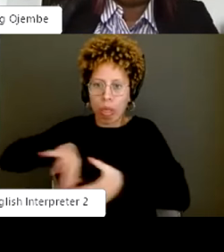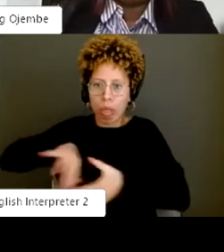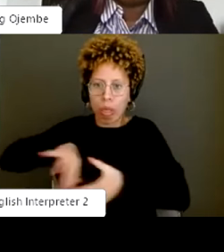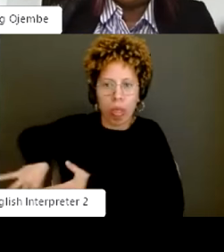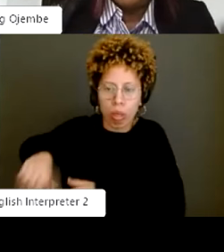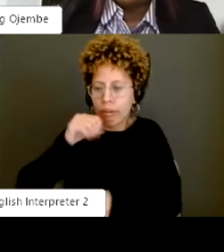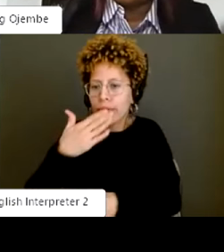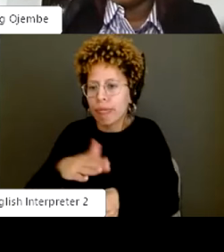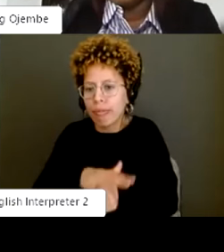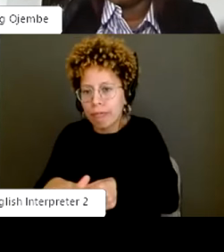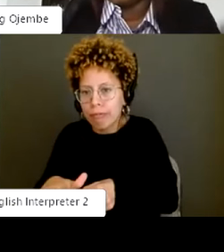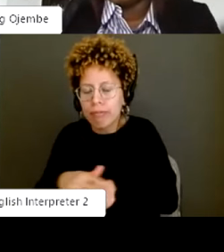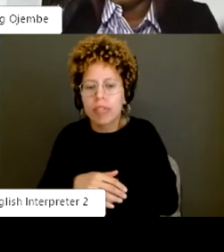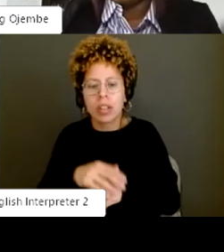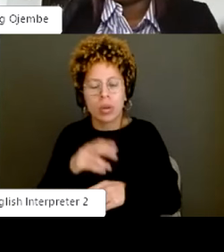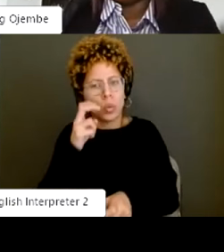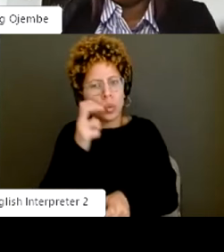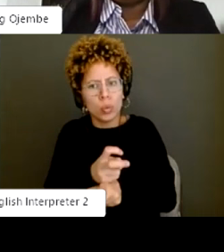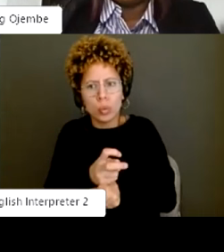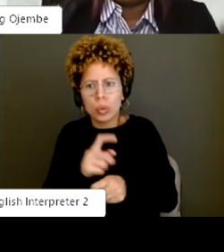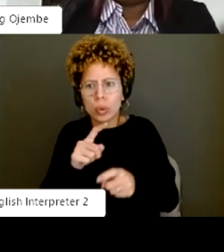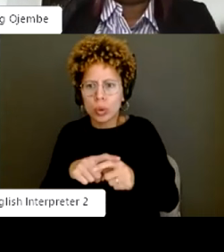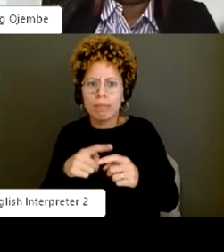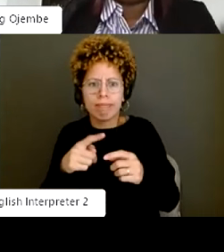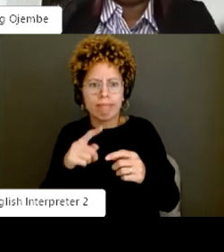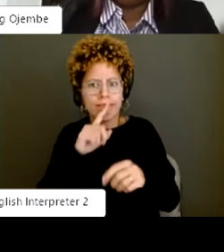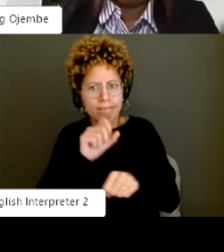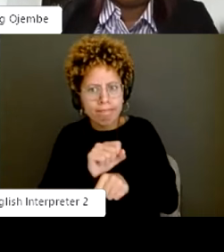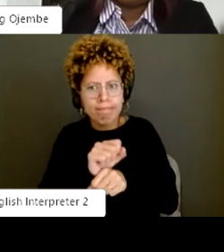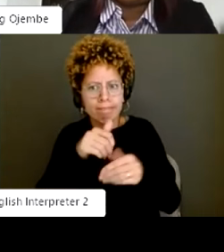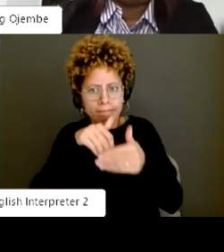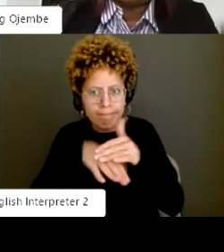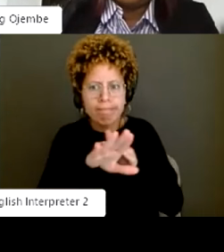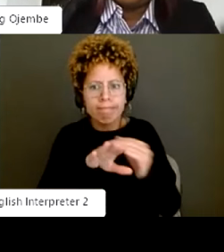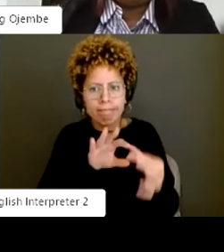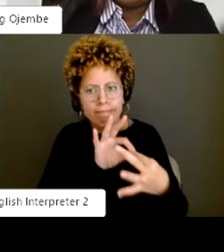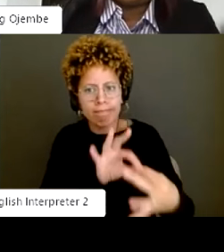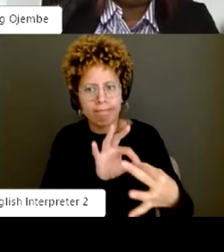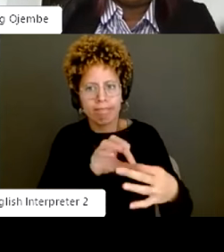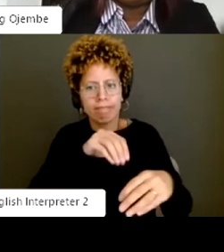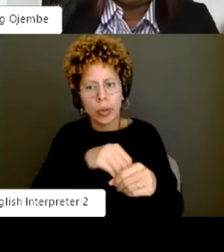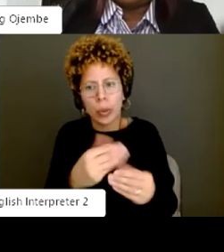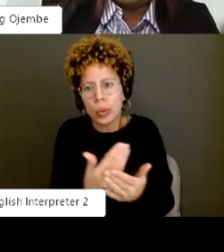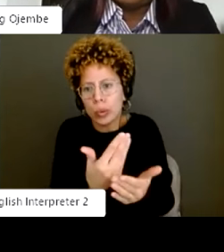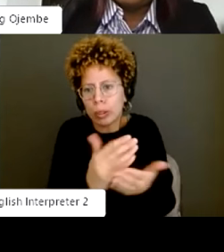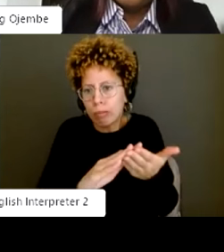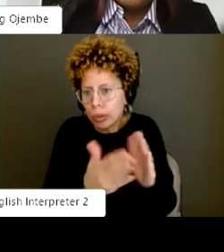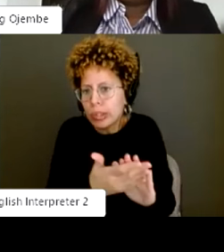for these individuals to integrate into their new communities and form meaningful connections and